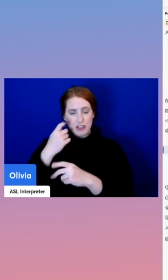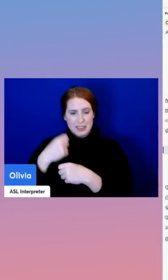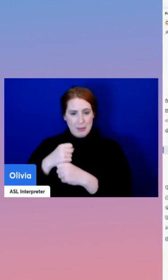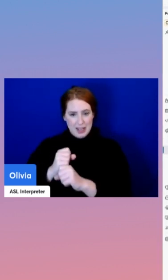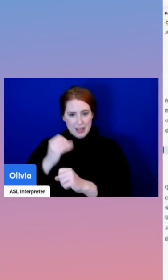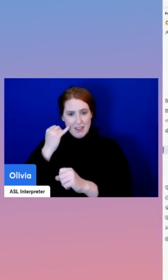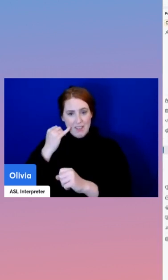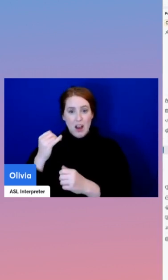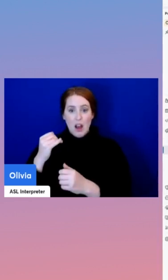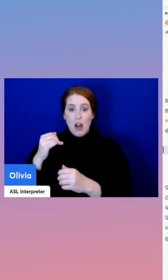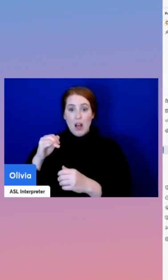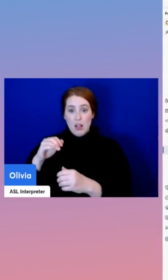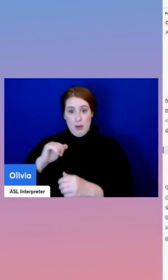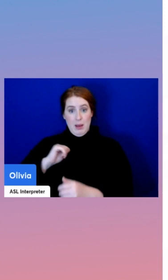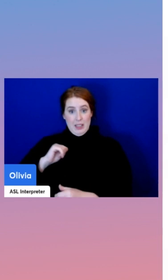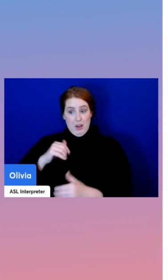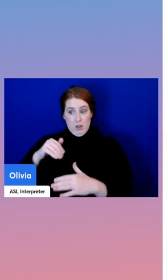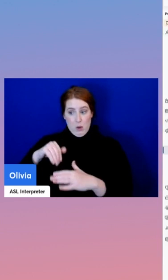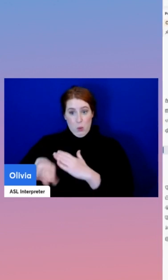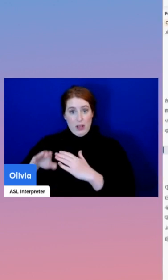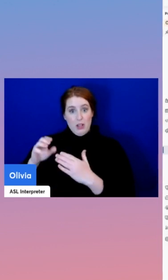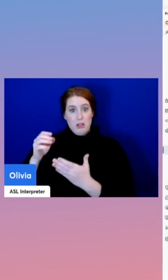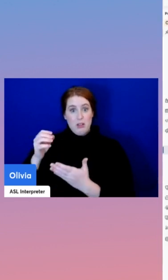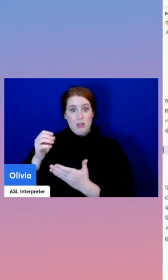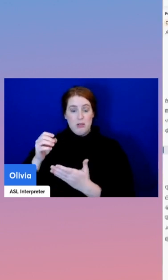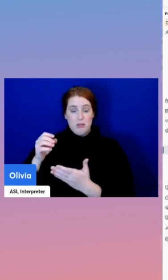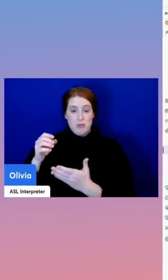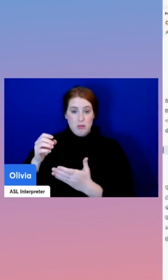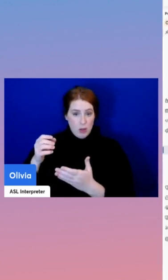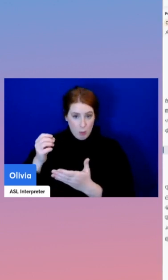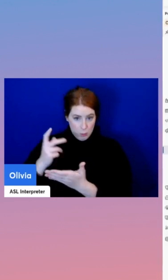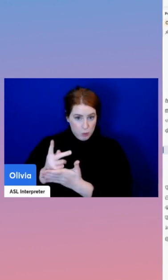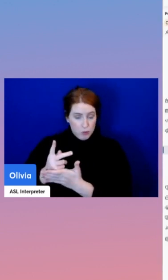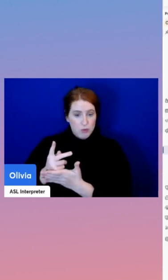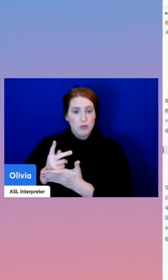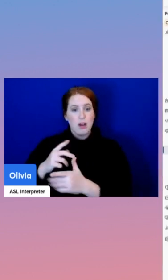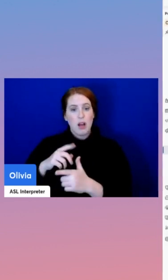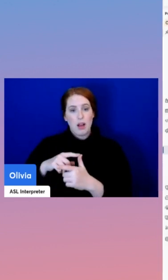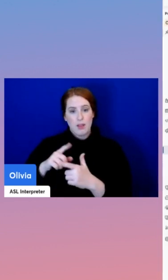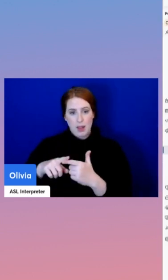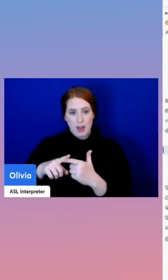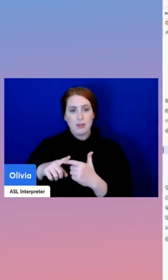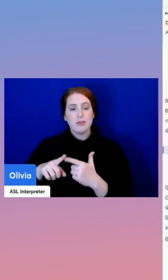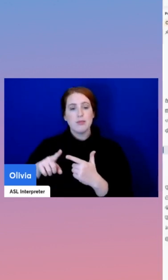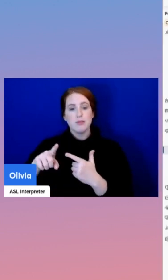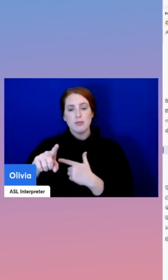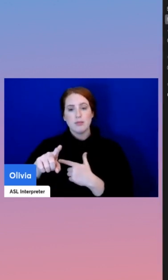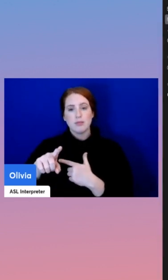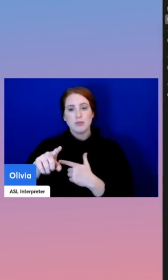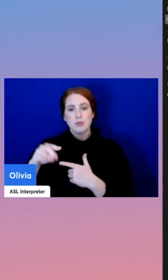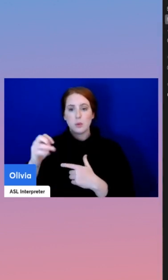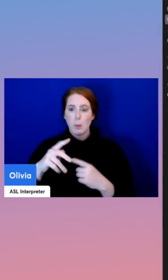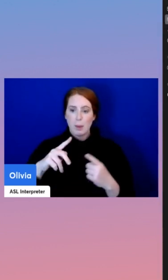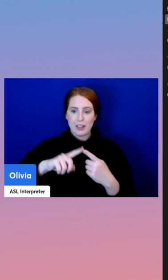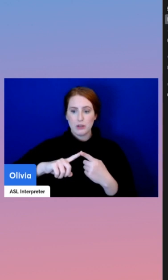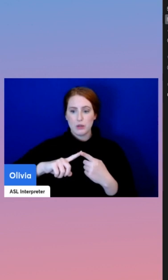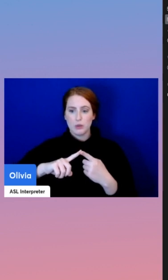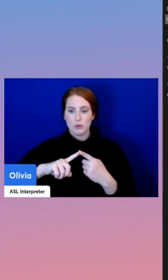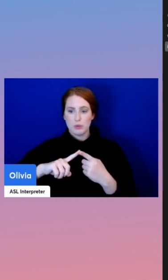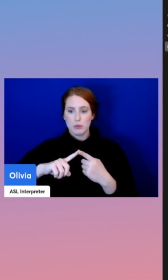apply, I will just specify yes that I want to approve and run the job. It will go back to the